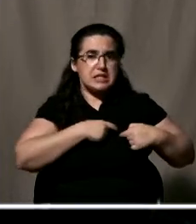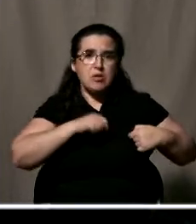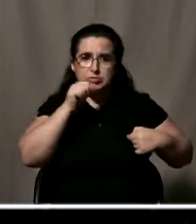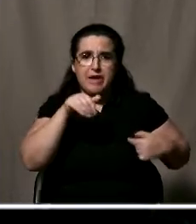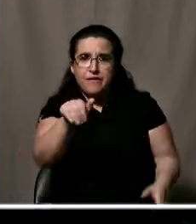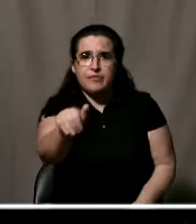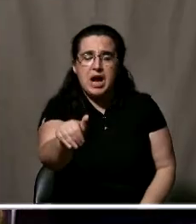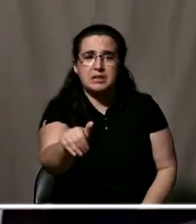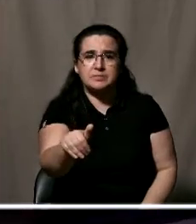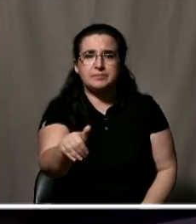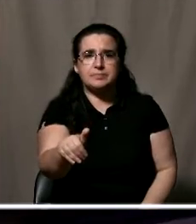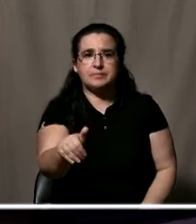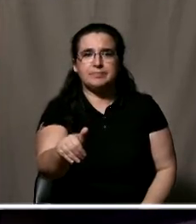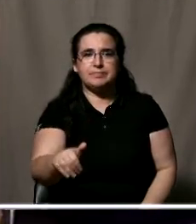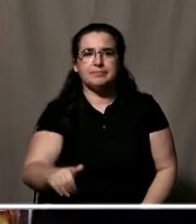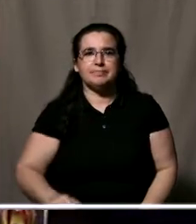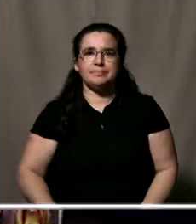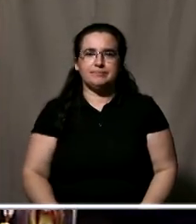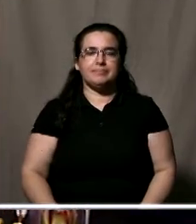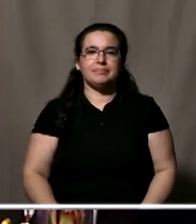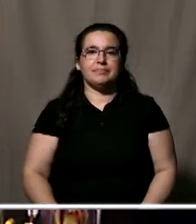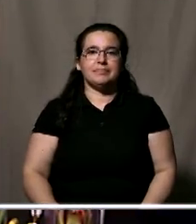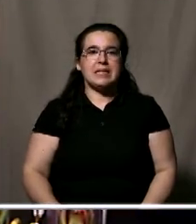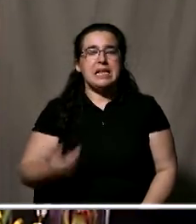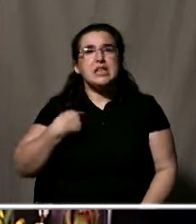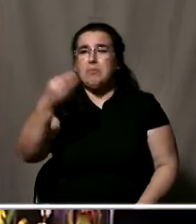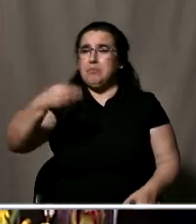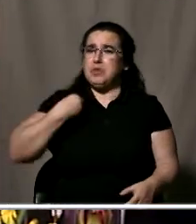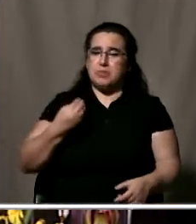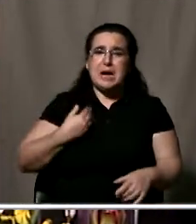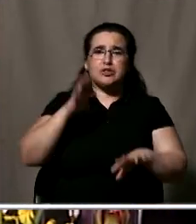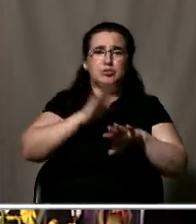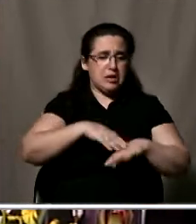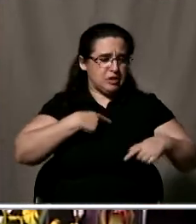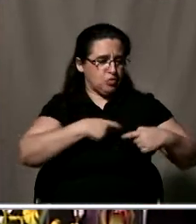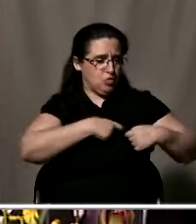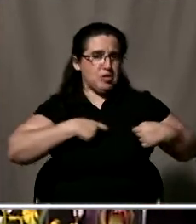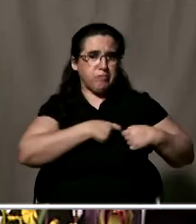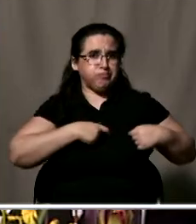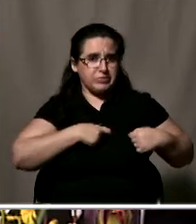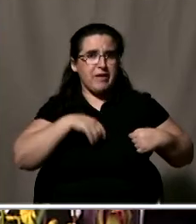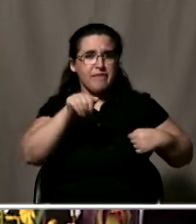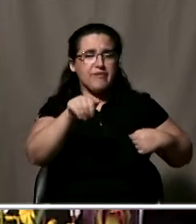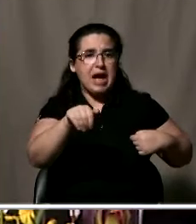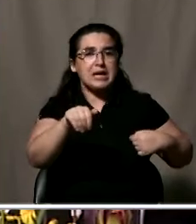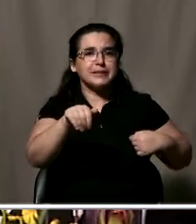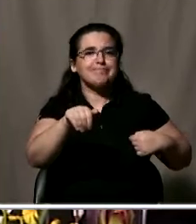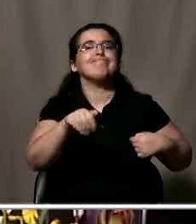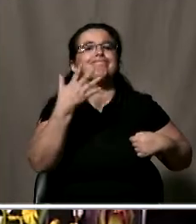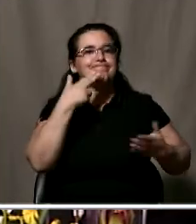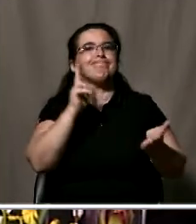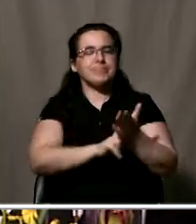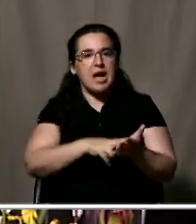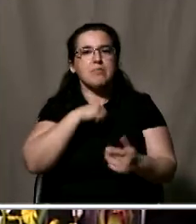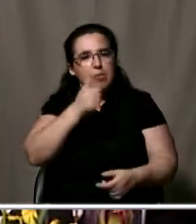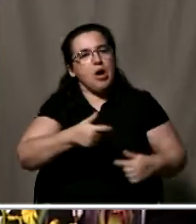so worried about dying of a heart attack that they die of a heart attack. E são tão preocupados em morrer de um ataque de coração que acabam por morrer de um ataque de coração. So worried about the